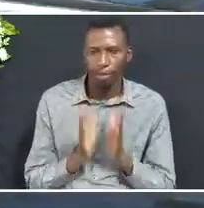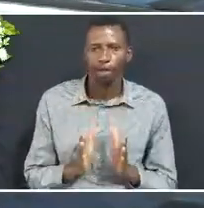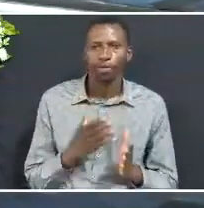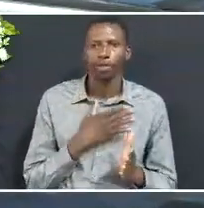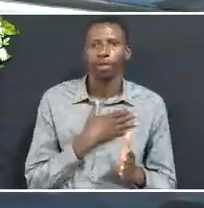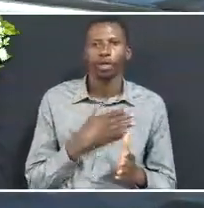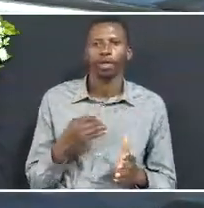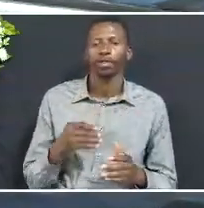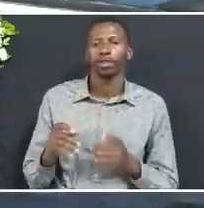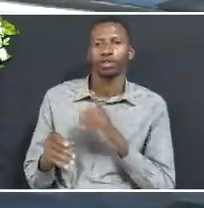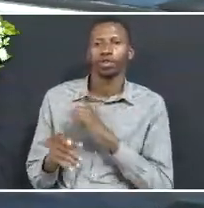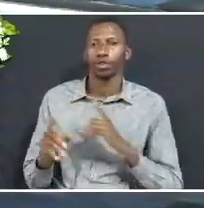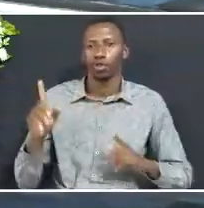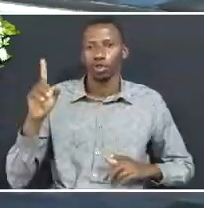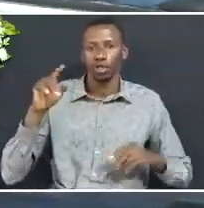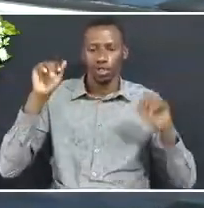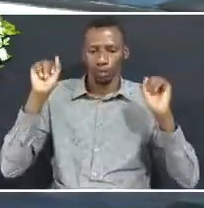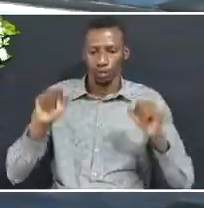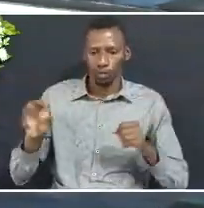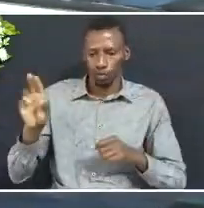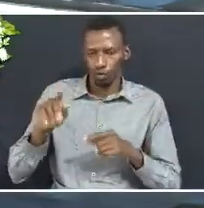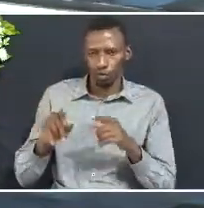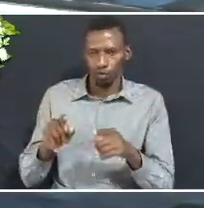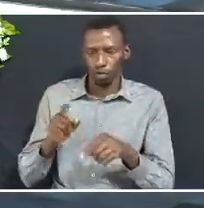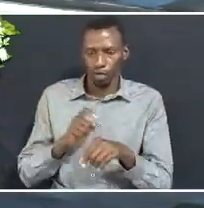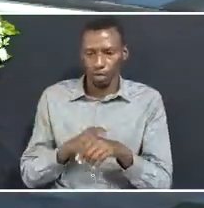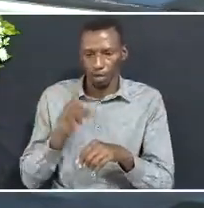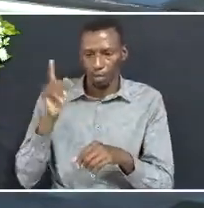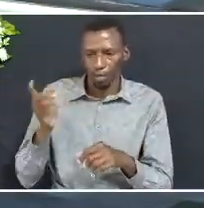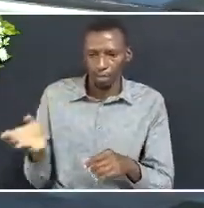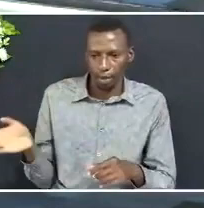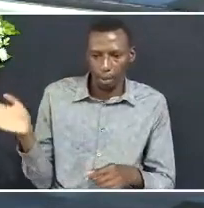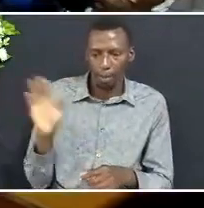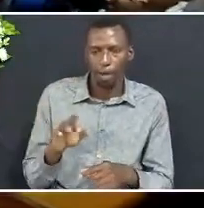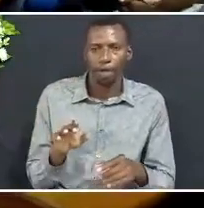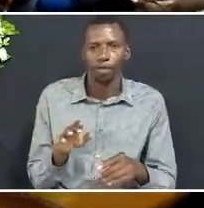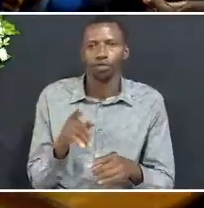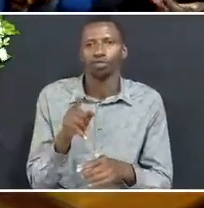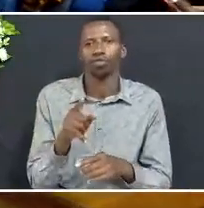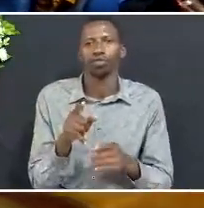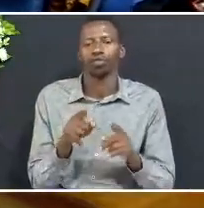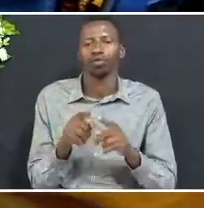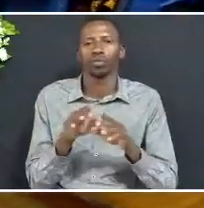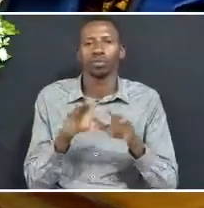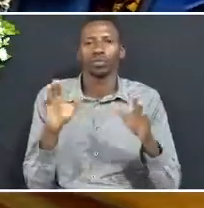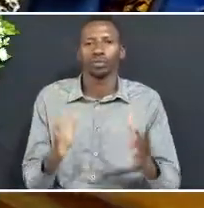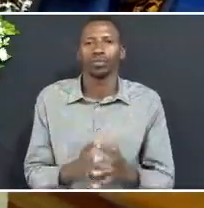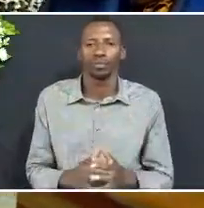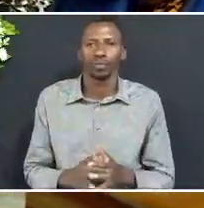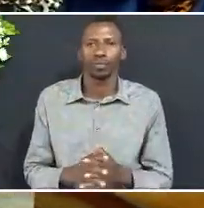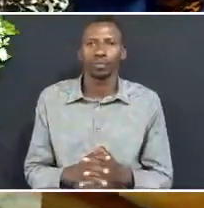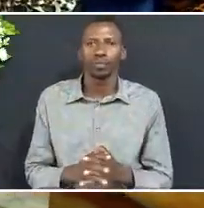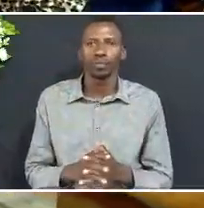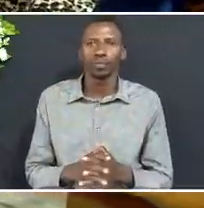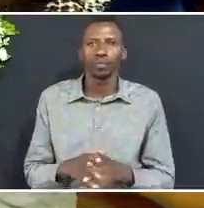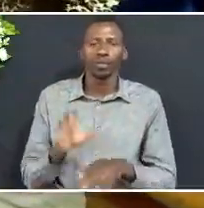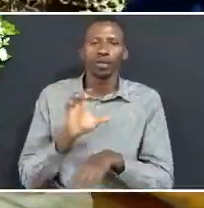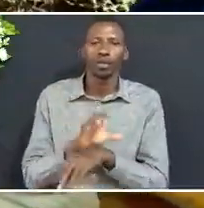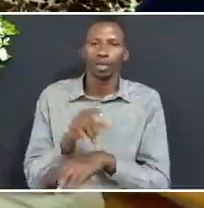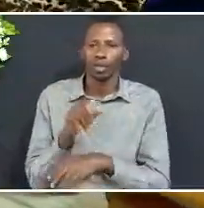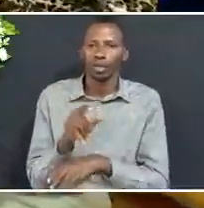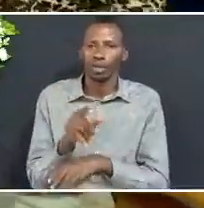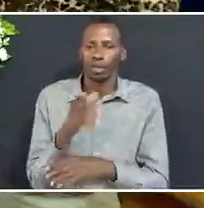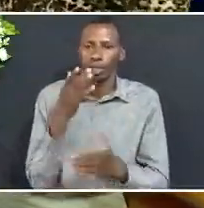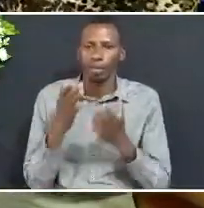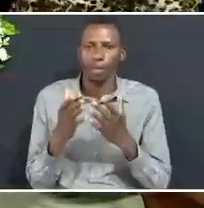use you when he has restored you back to the altar. The church can be so insignificant in its way, in